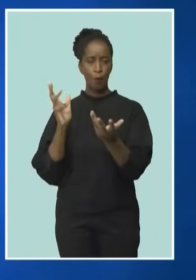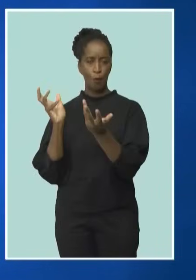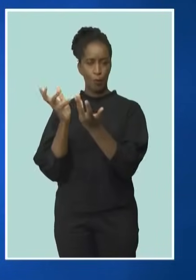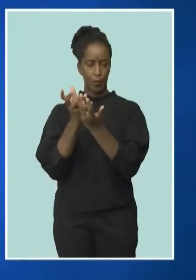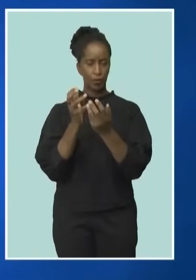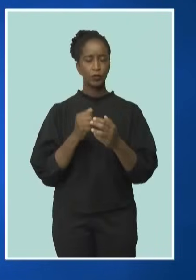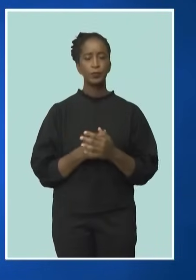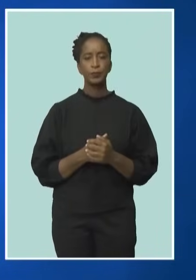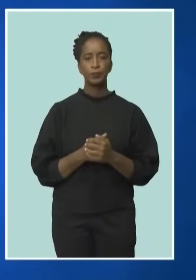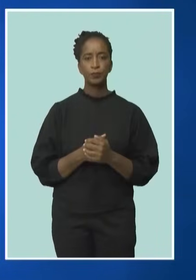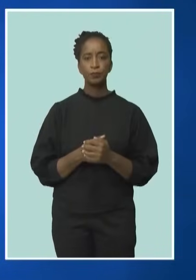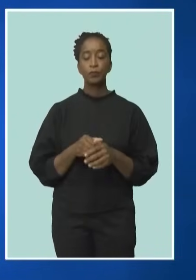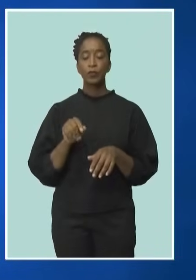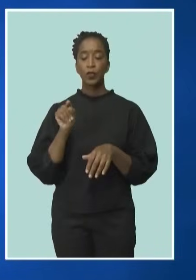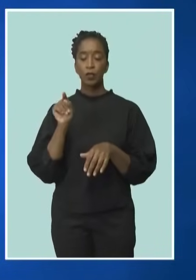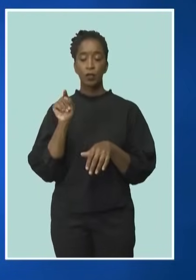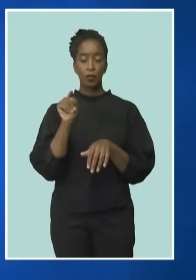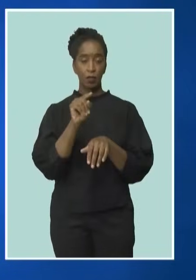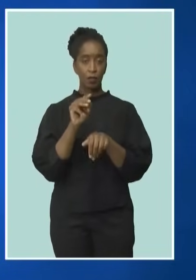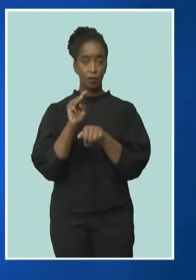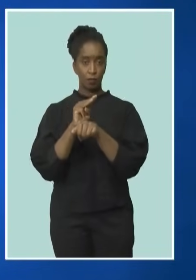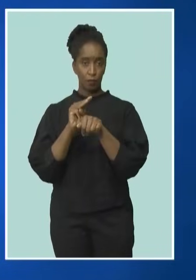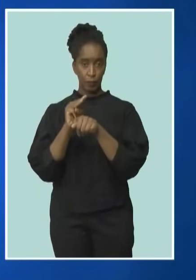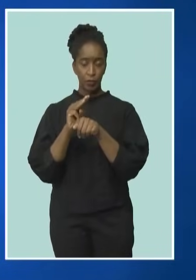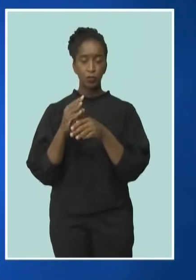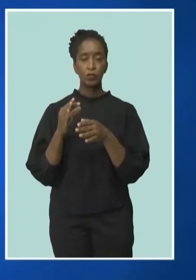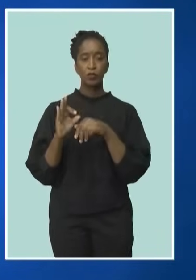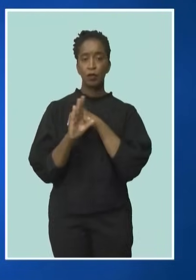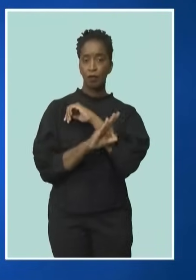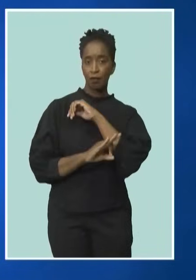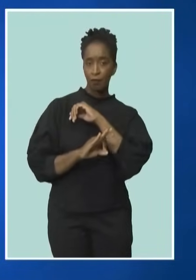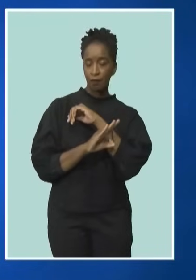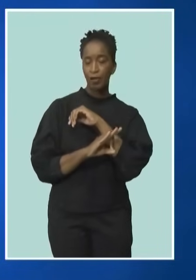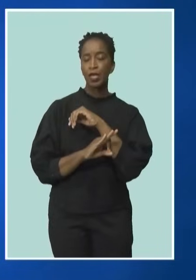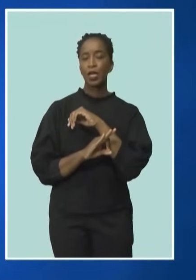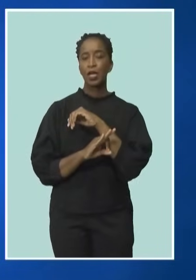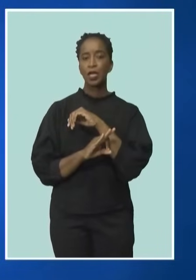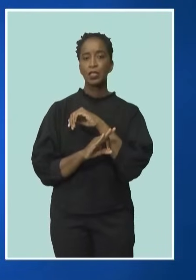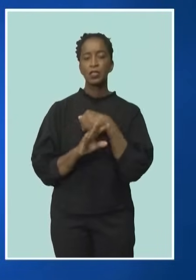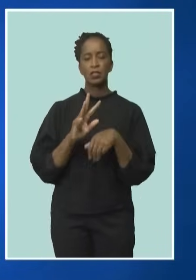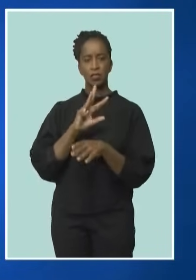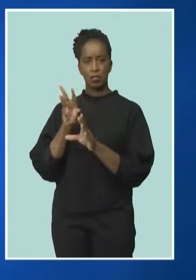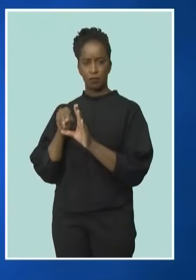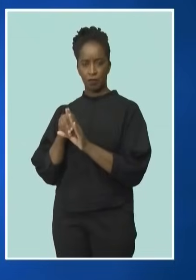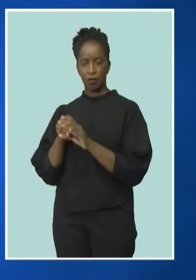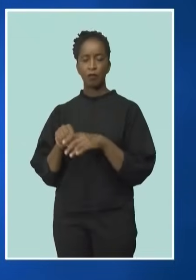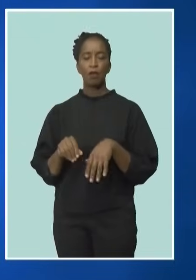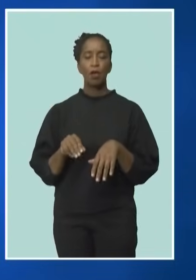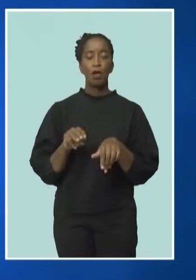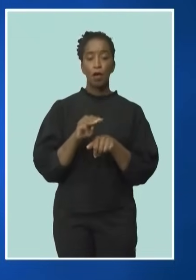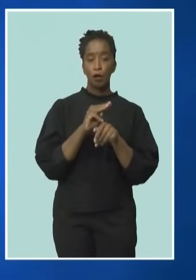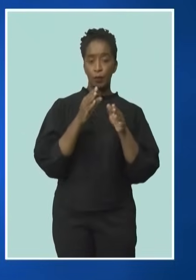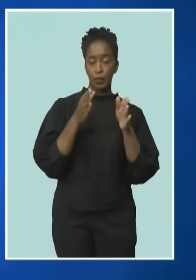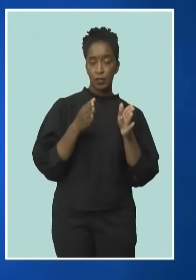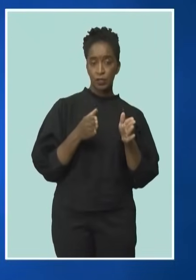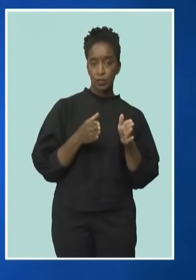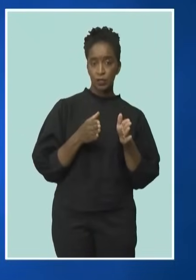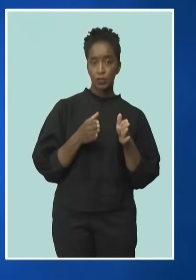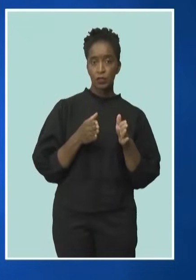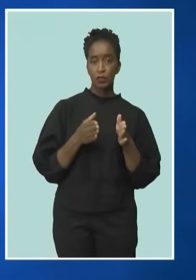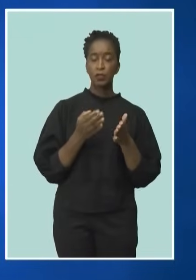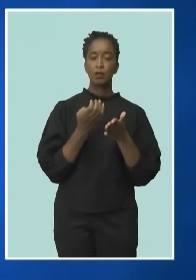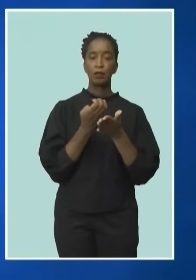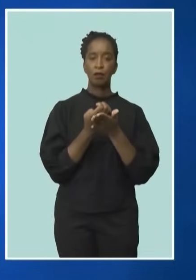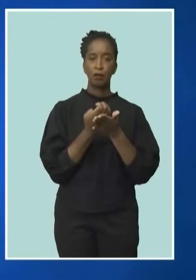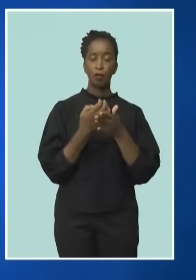officials, including Minister in the Ministry of Finance and Economic Affairs, Ryan Strawn, Minister of Economic Affairs and Investment, Kay